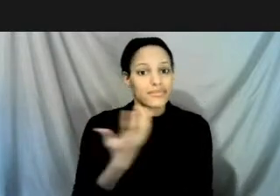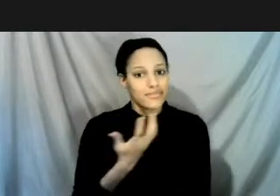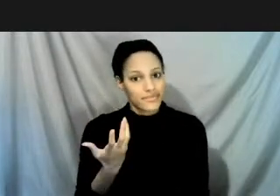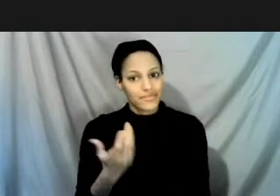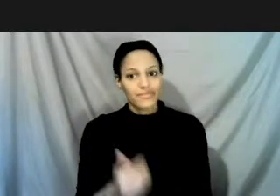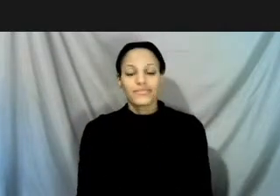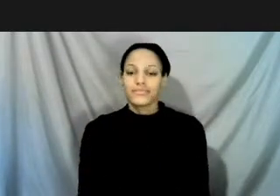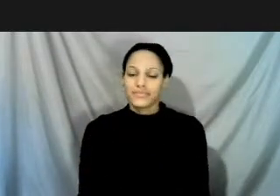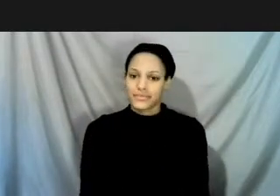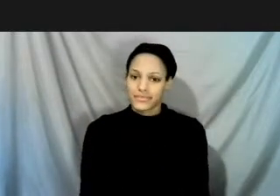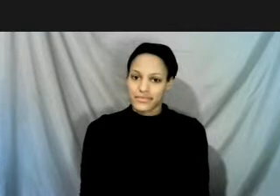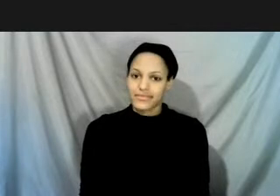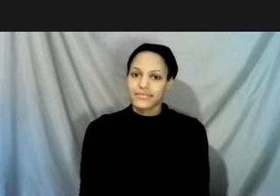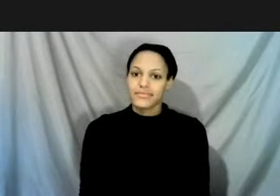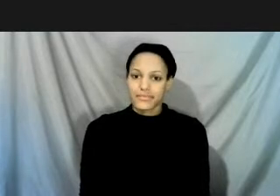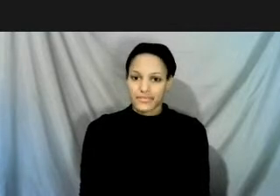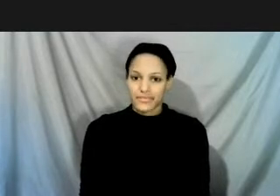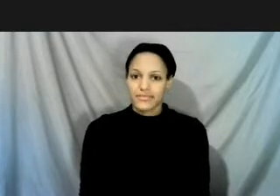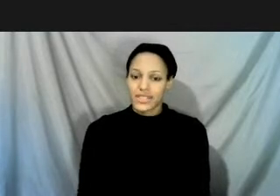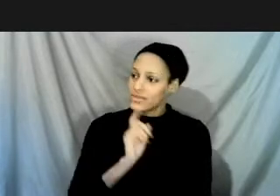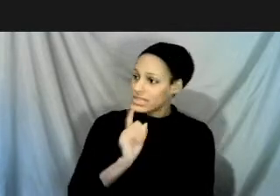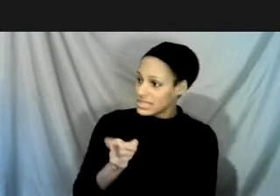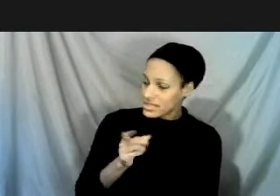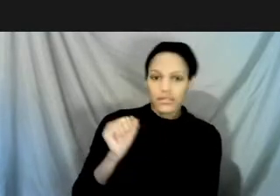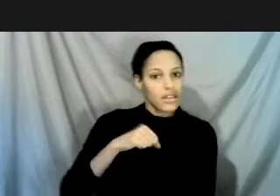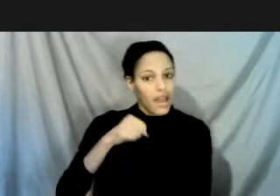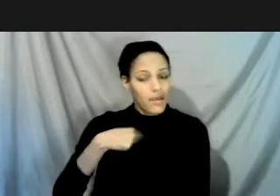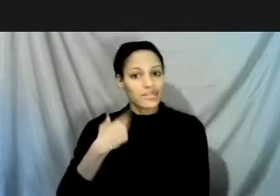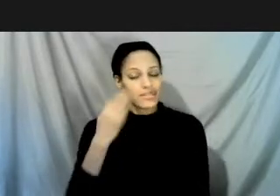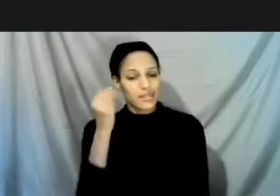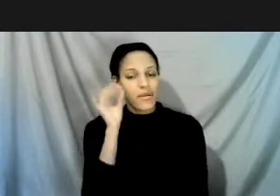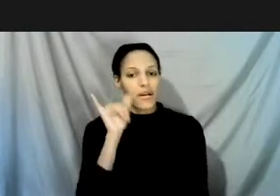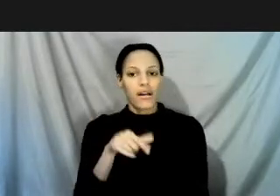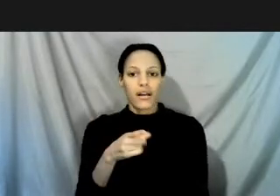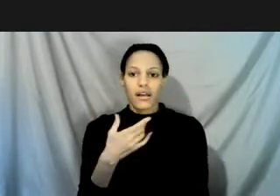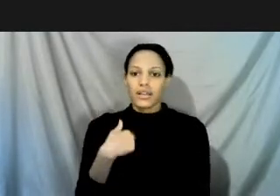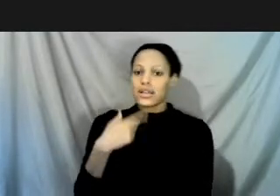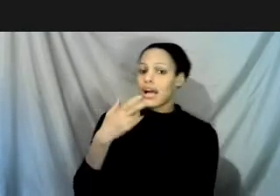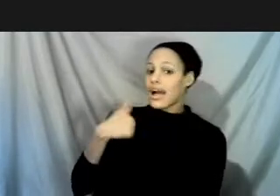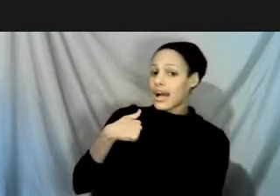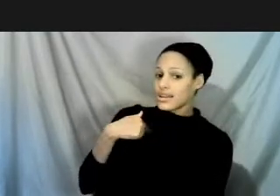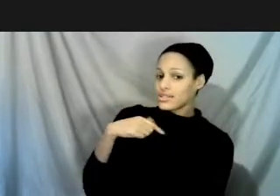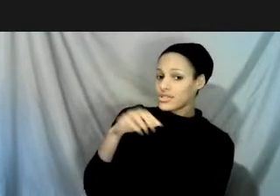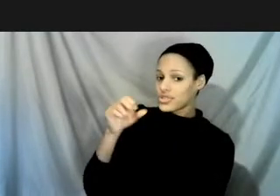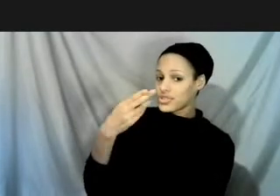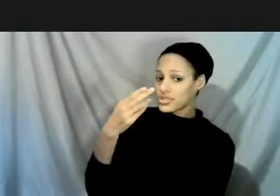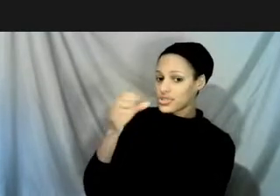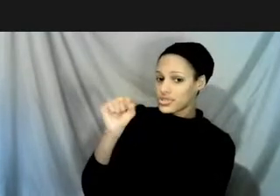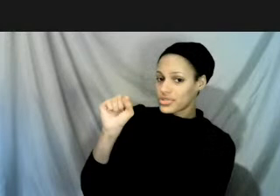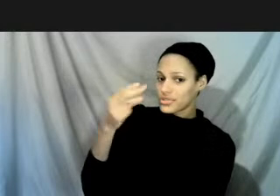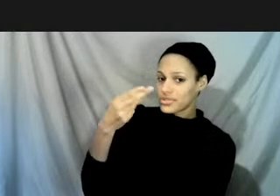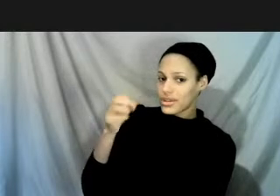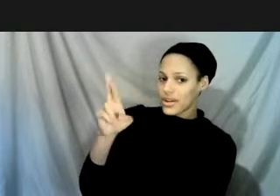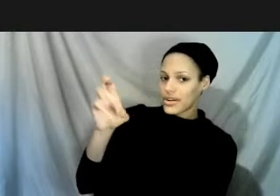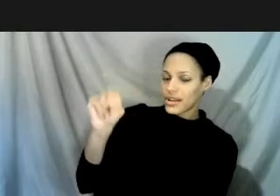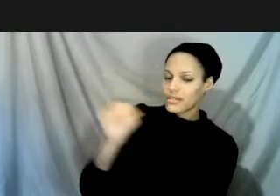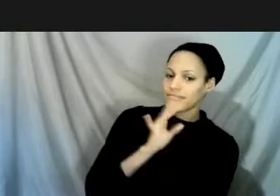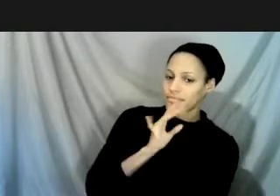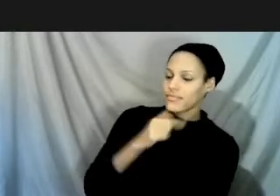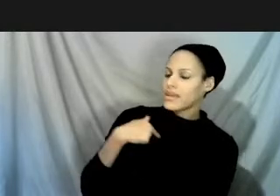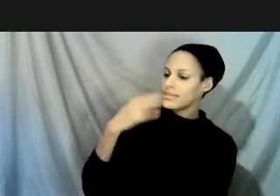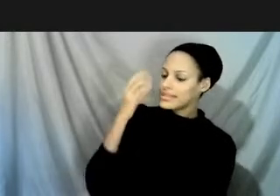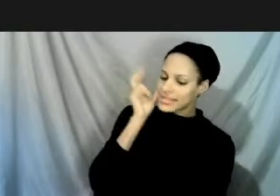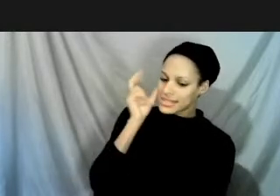True. We are here. Yeah, I was thinking about that. And when I was listening to you talk about Mhoon